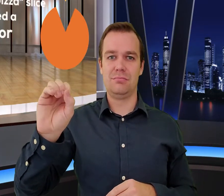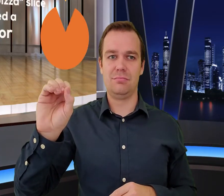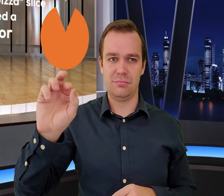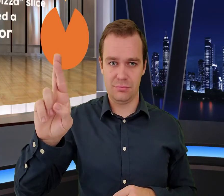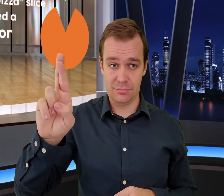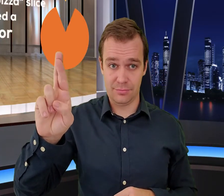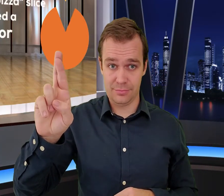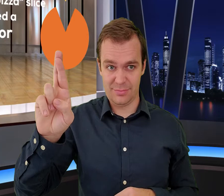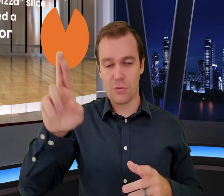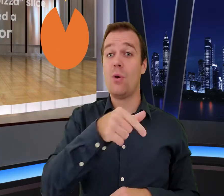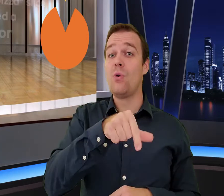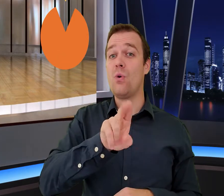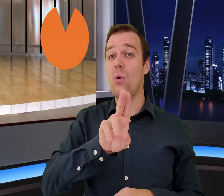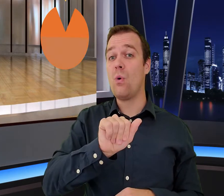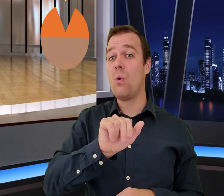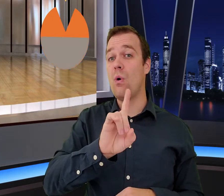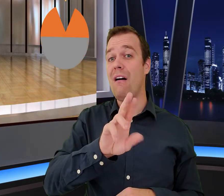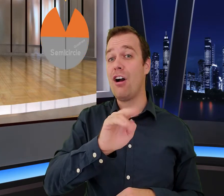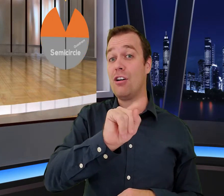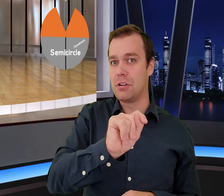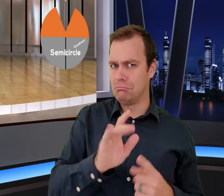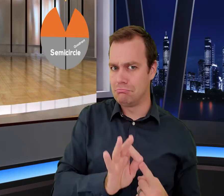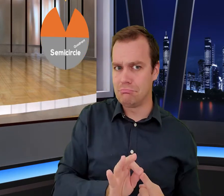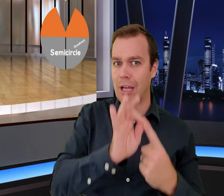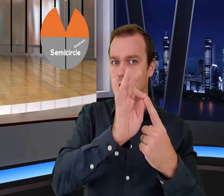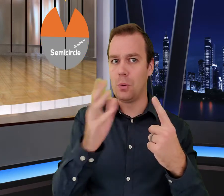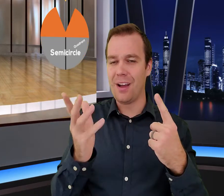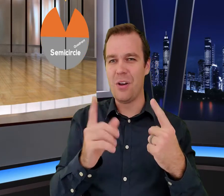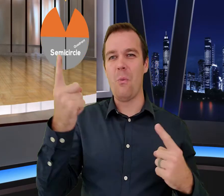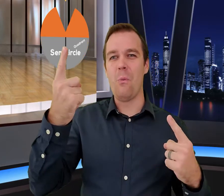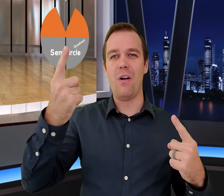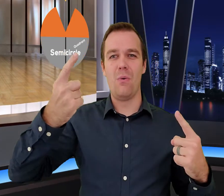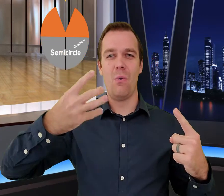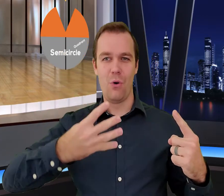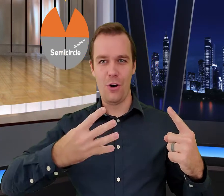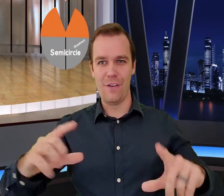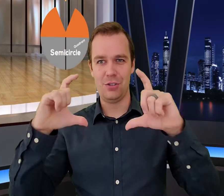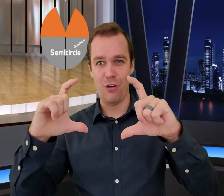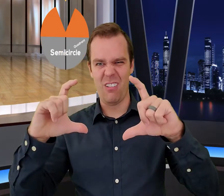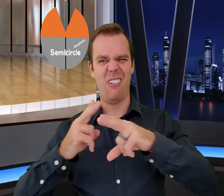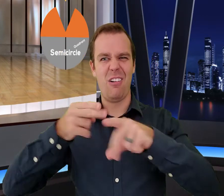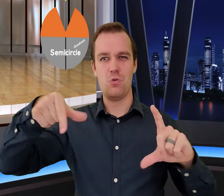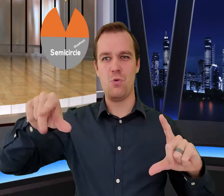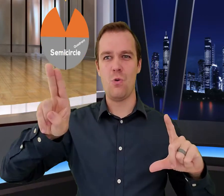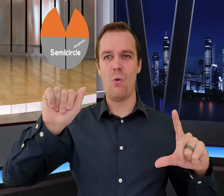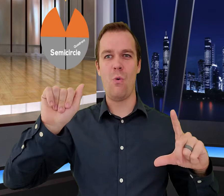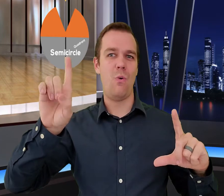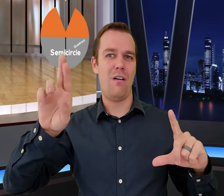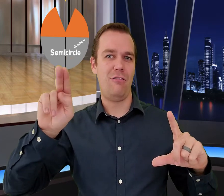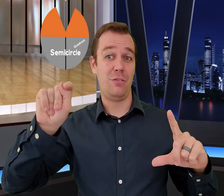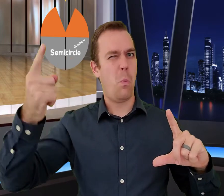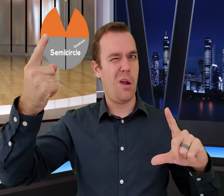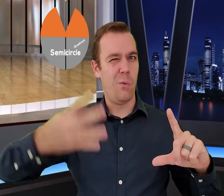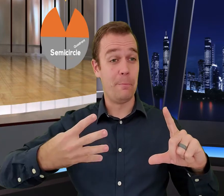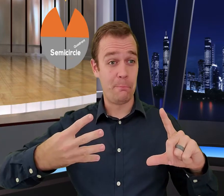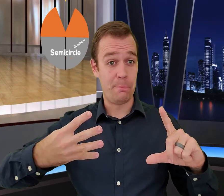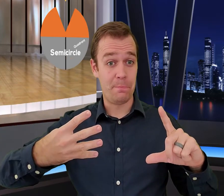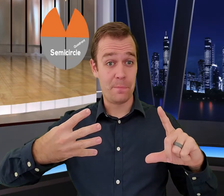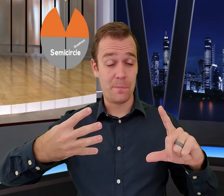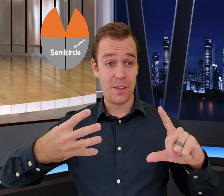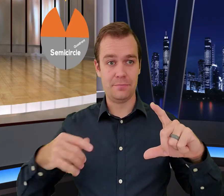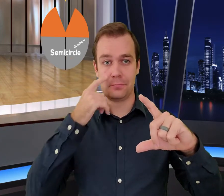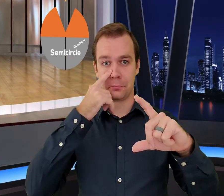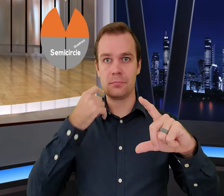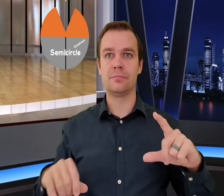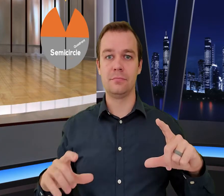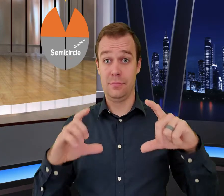and semicircle are 2 special types of sectors. Quarter of a circle is called quadrant. And